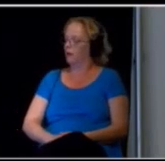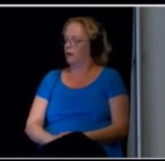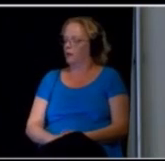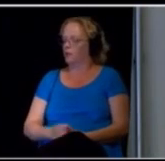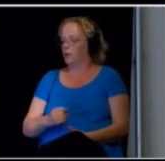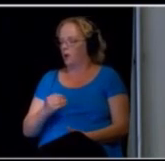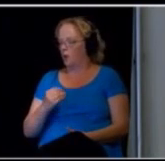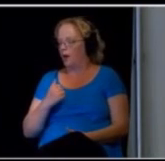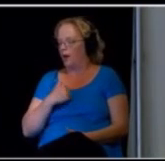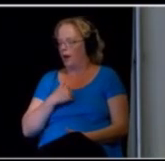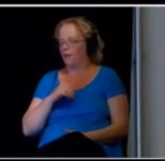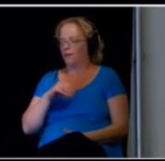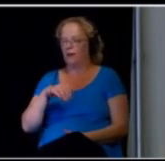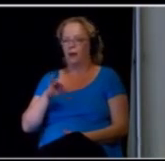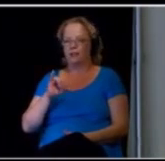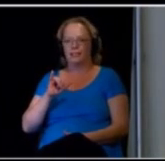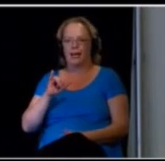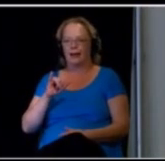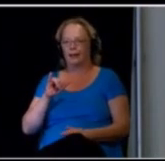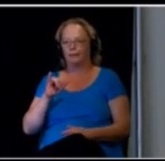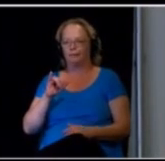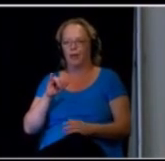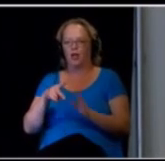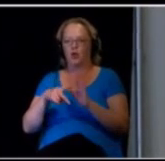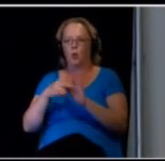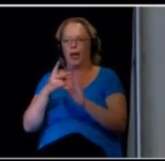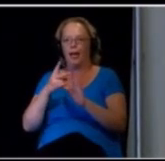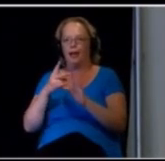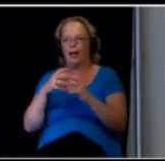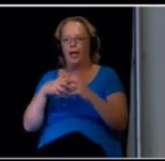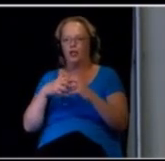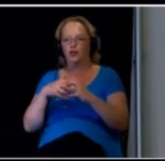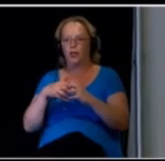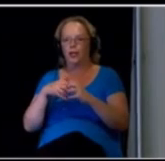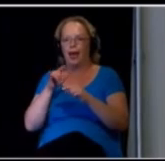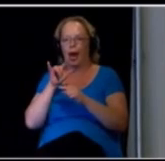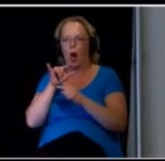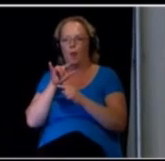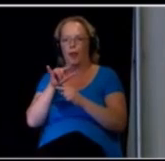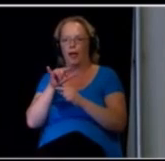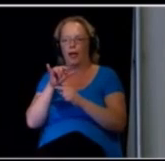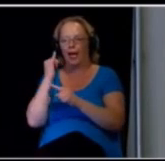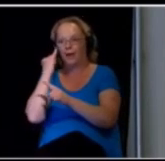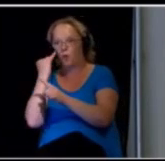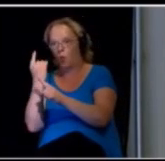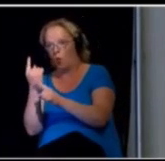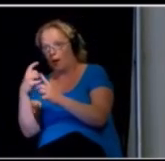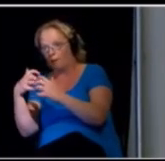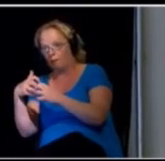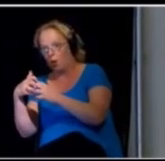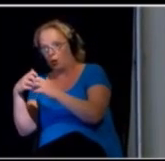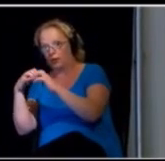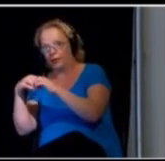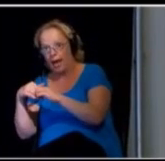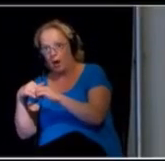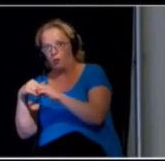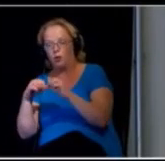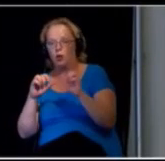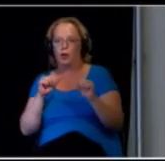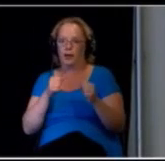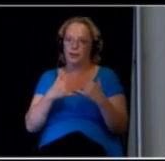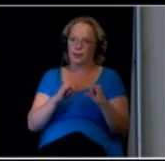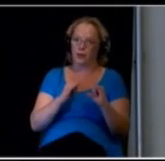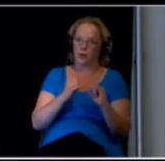redundancy. So it's like having a twin-engine plane. If one motor goes down, you can actually still drive on the other motor. So this is